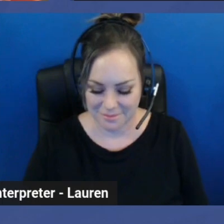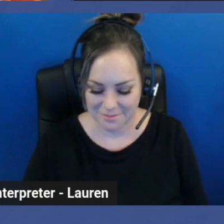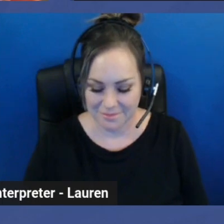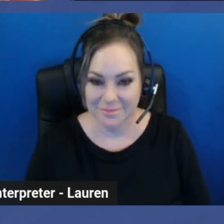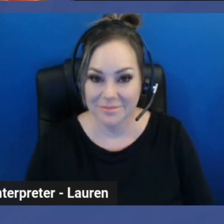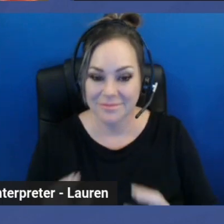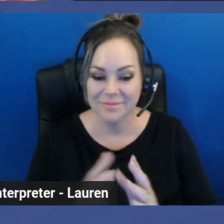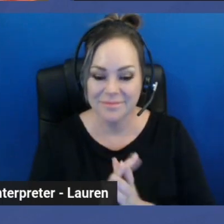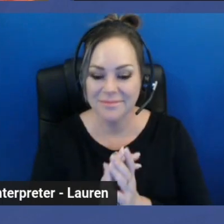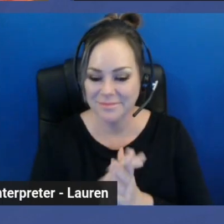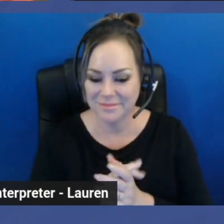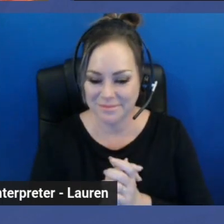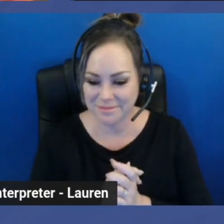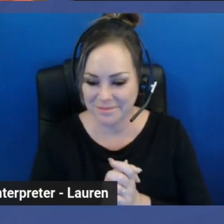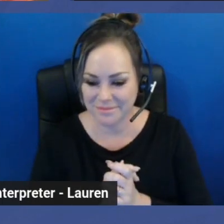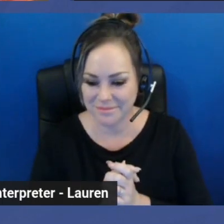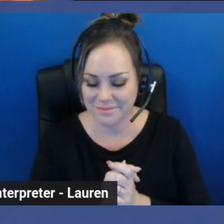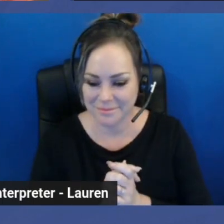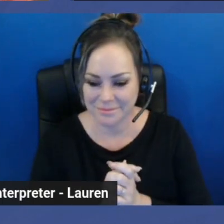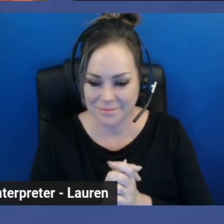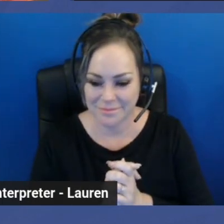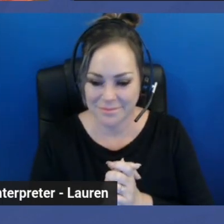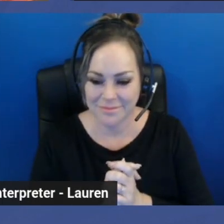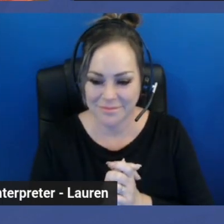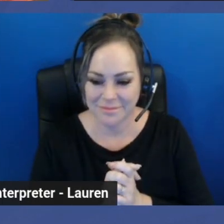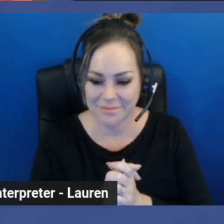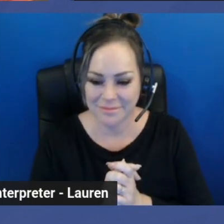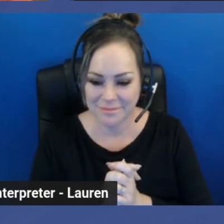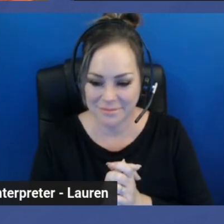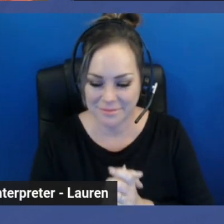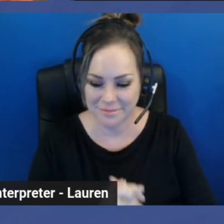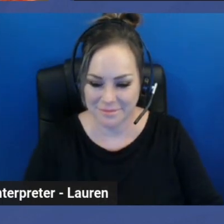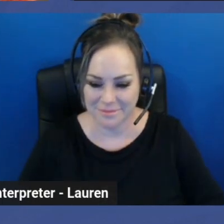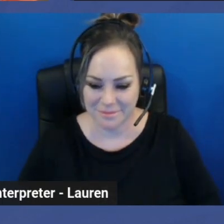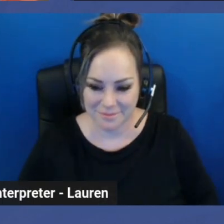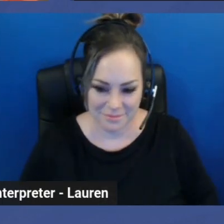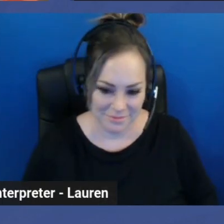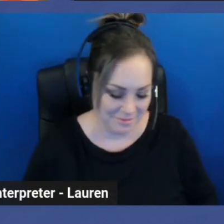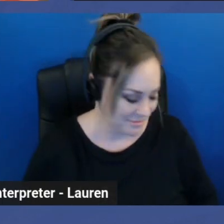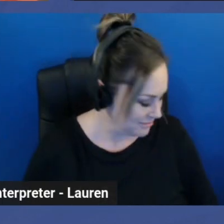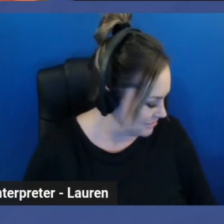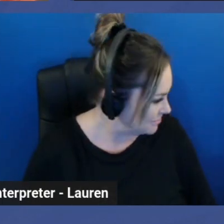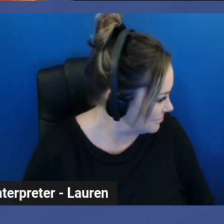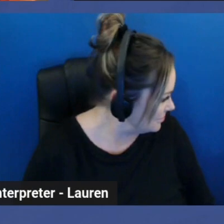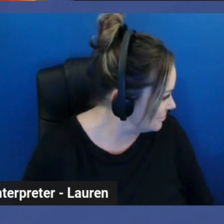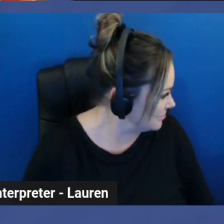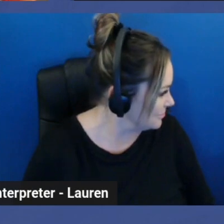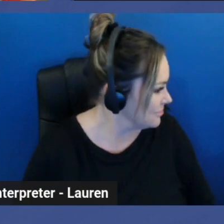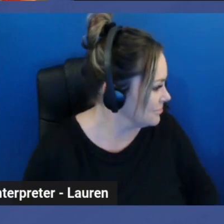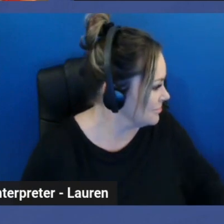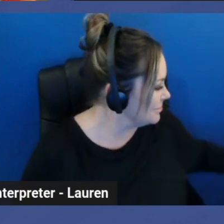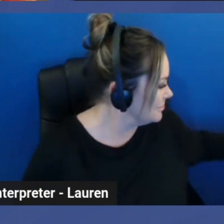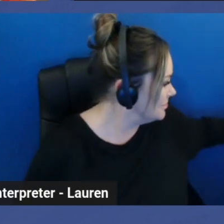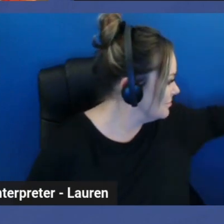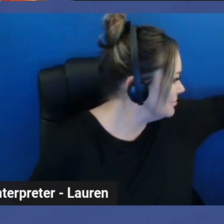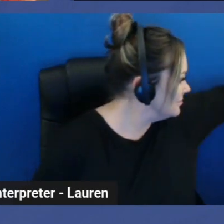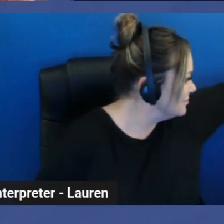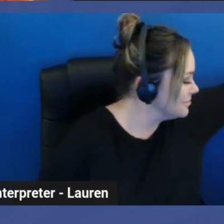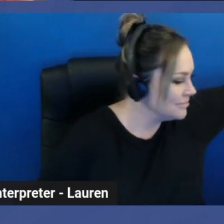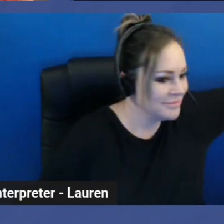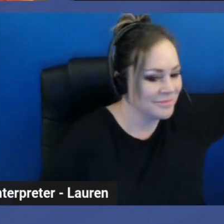I hope so, Larry. I hope things continue to go in a positive direction with the